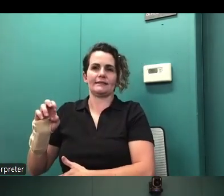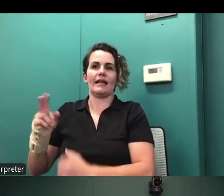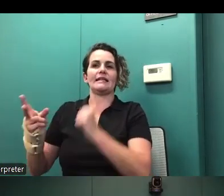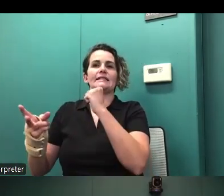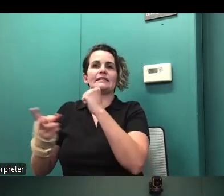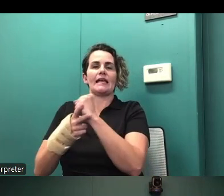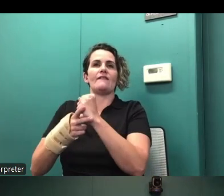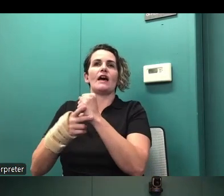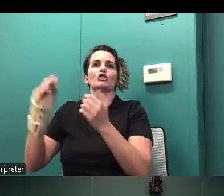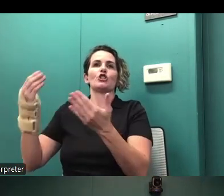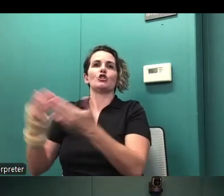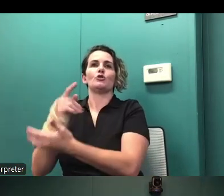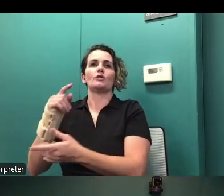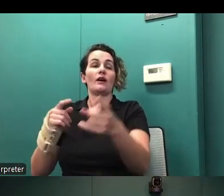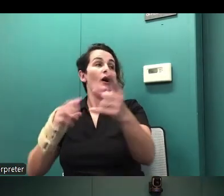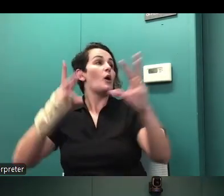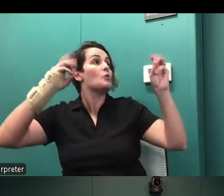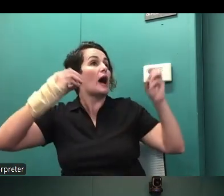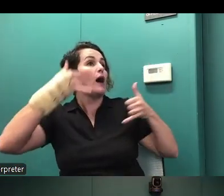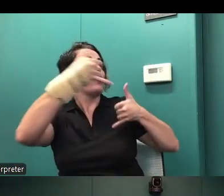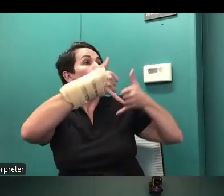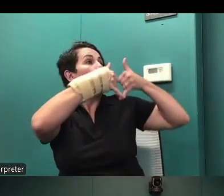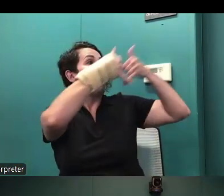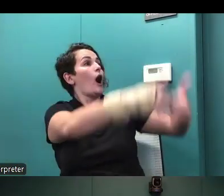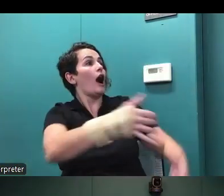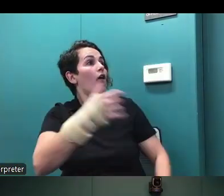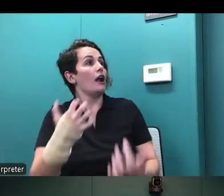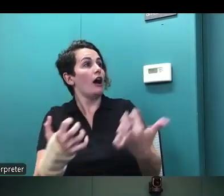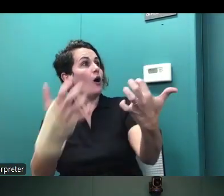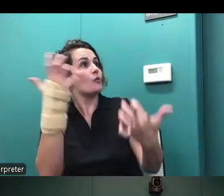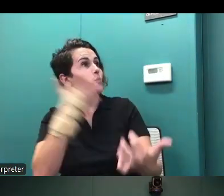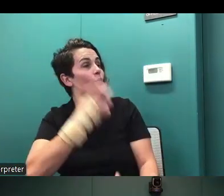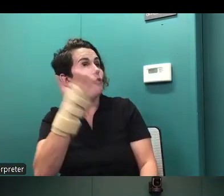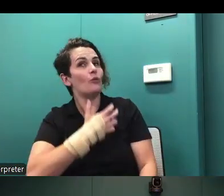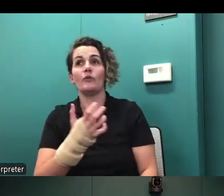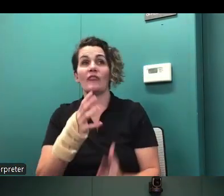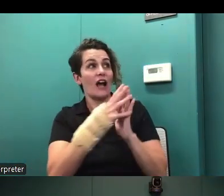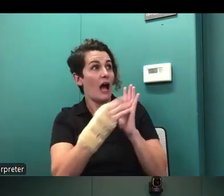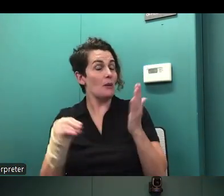are. You know, have a wow award. Yeah. Wow.